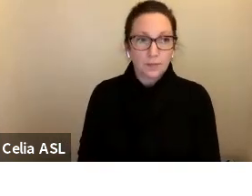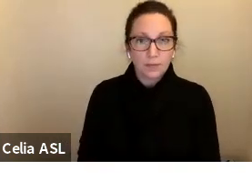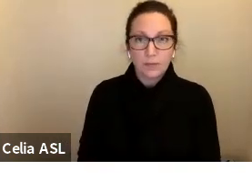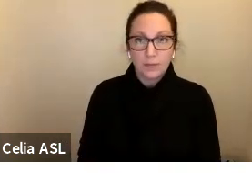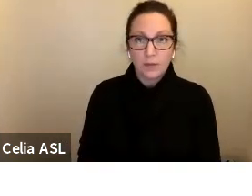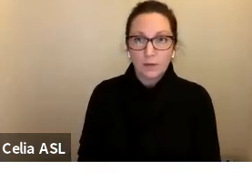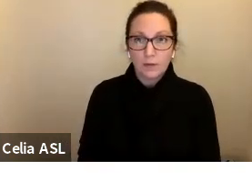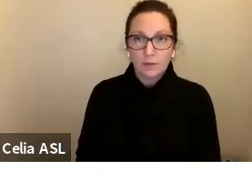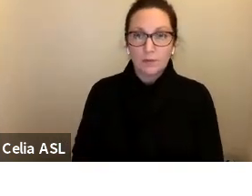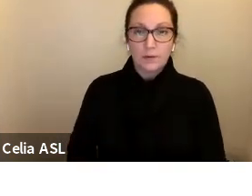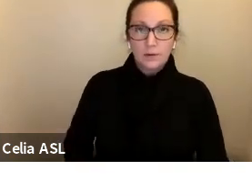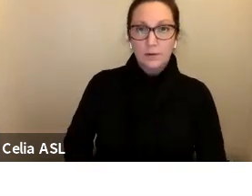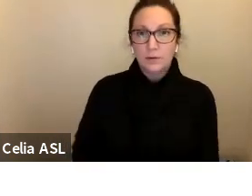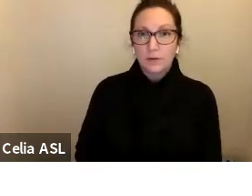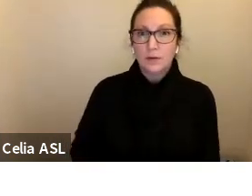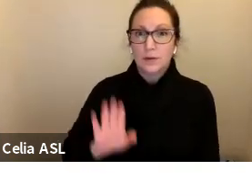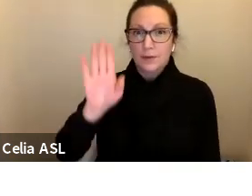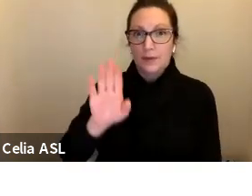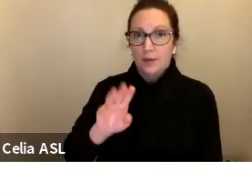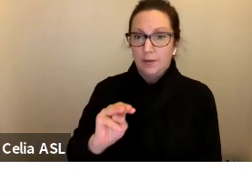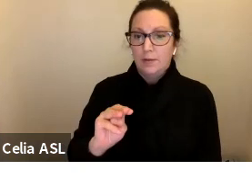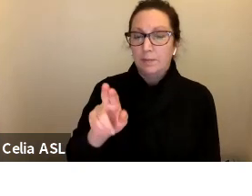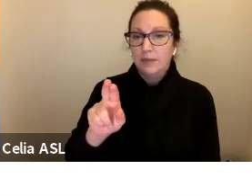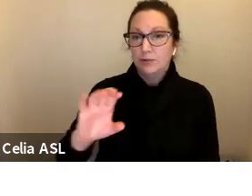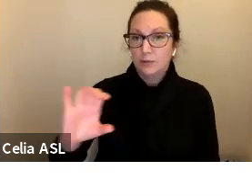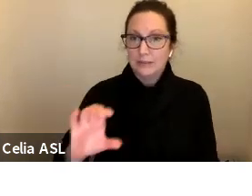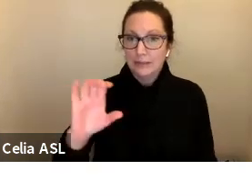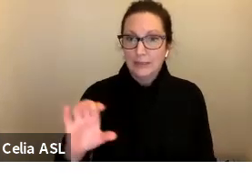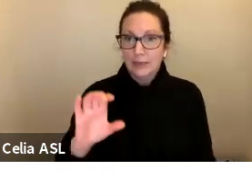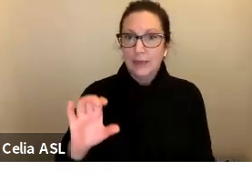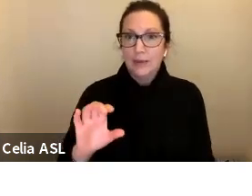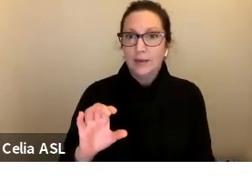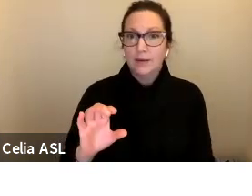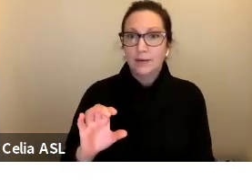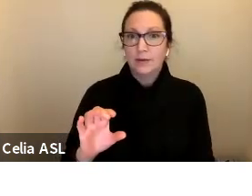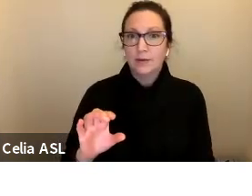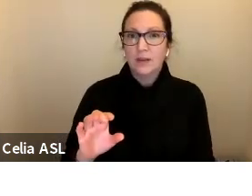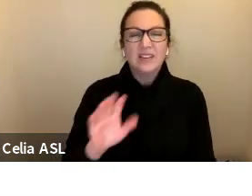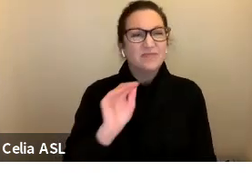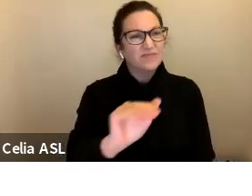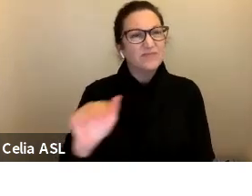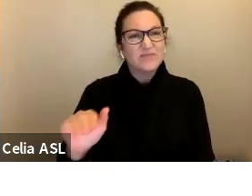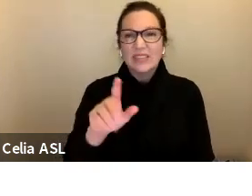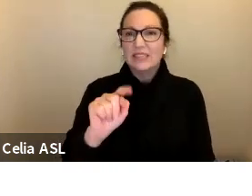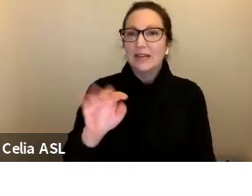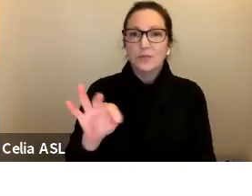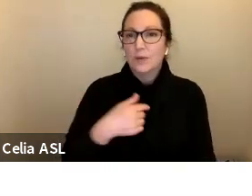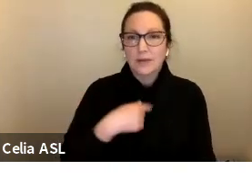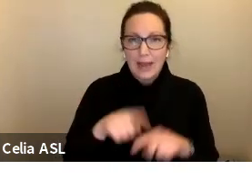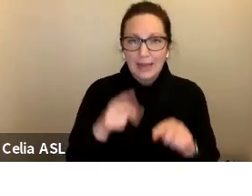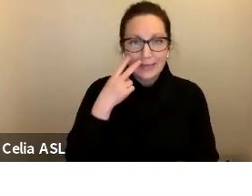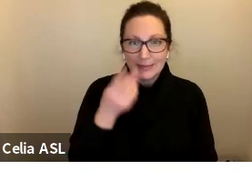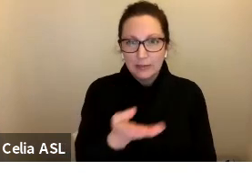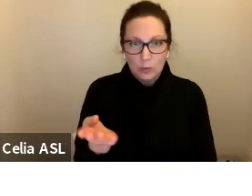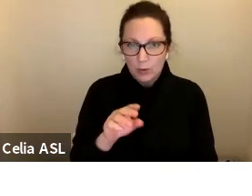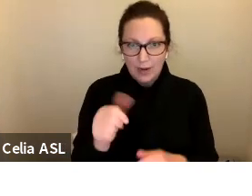Okay. Ms. Sullivan, can I, Yes, and I can't, so for the task force, I cannot see you anymore. So